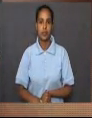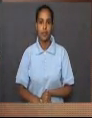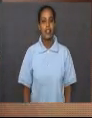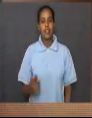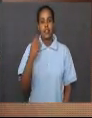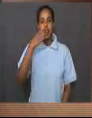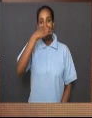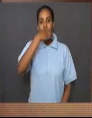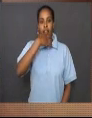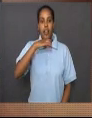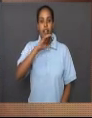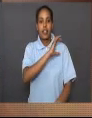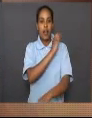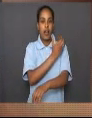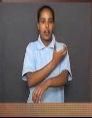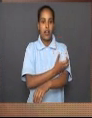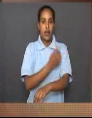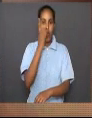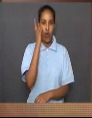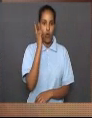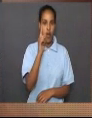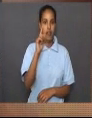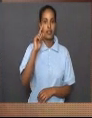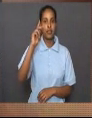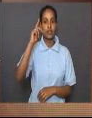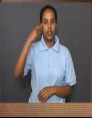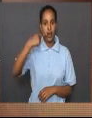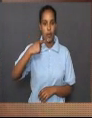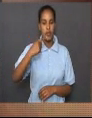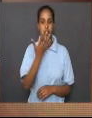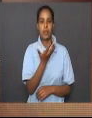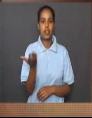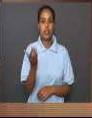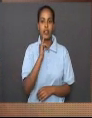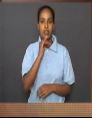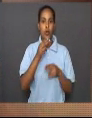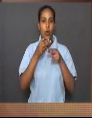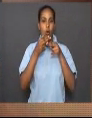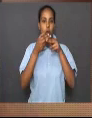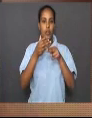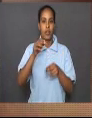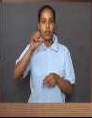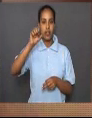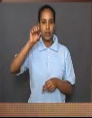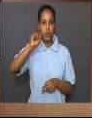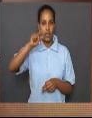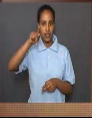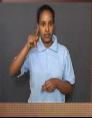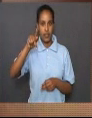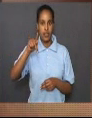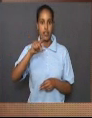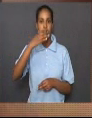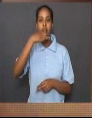The heat capacity of 1 gram of substance is called its